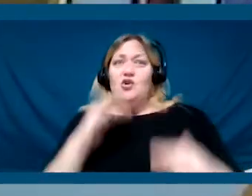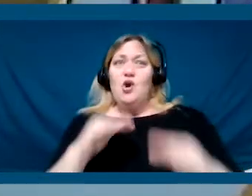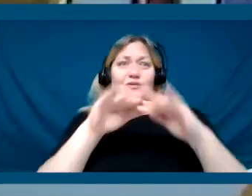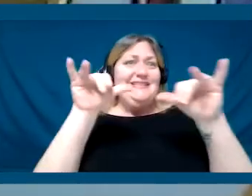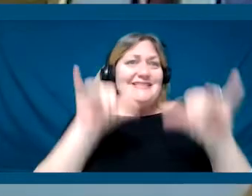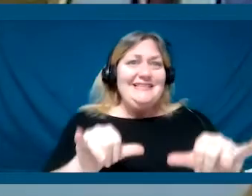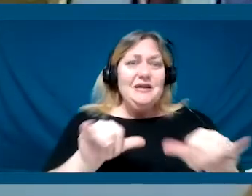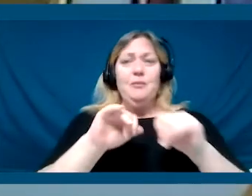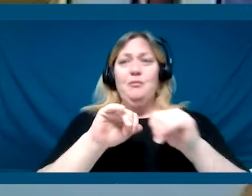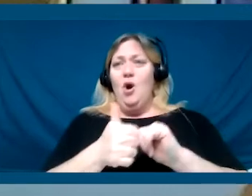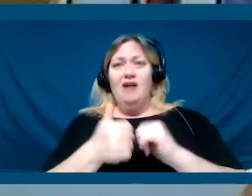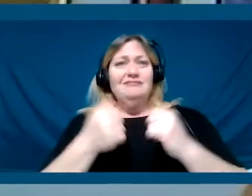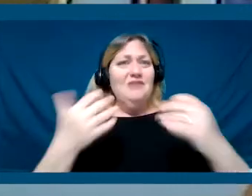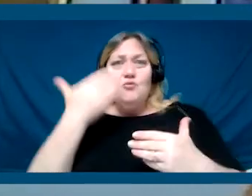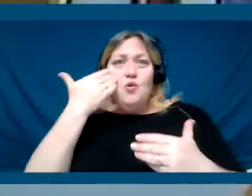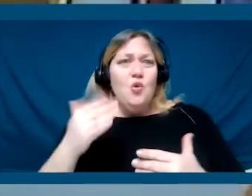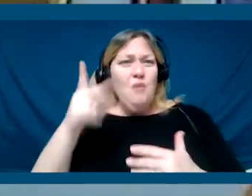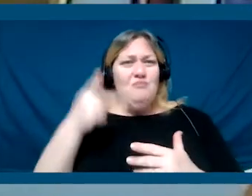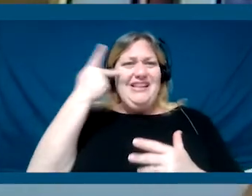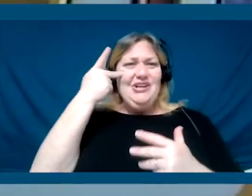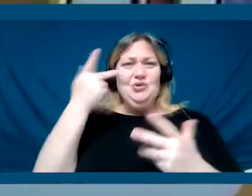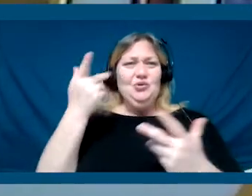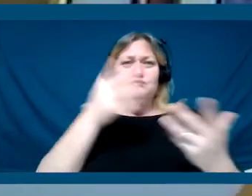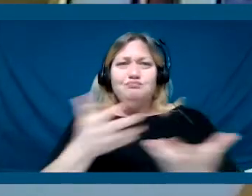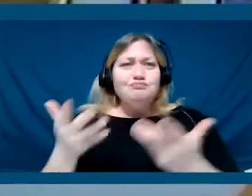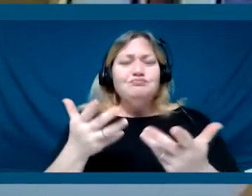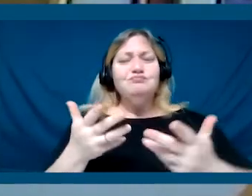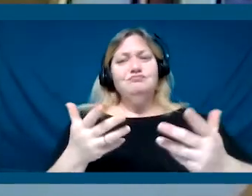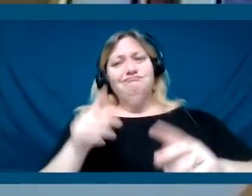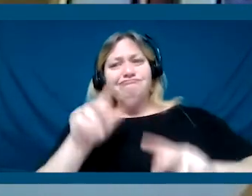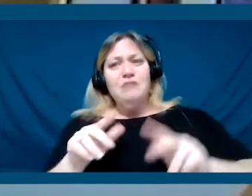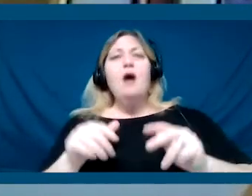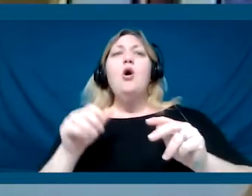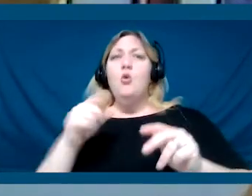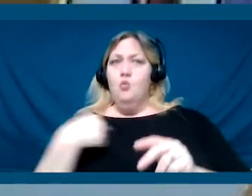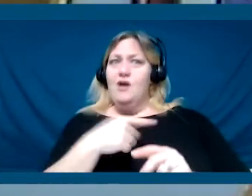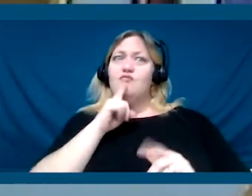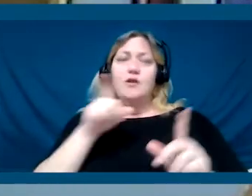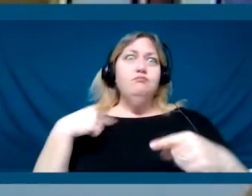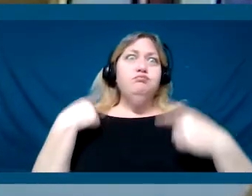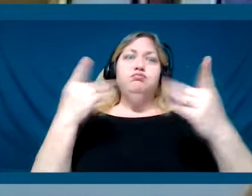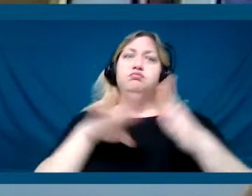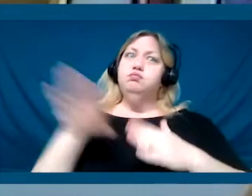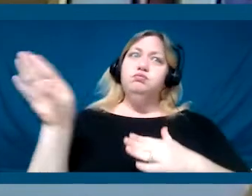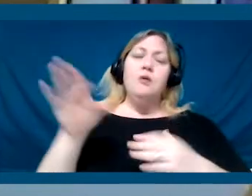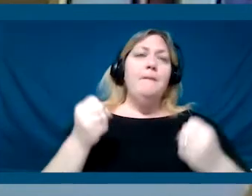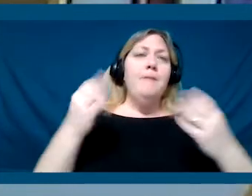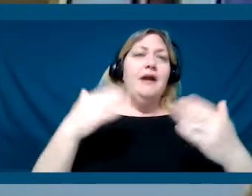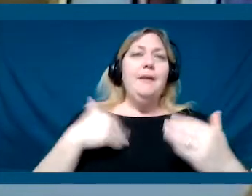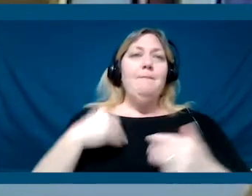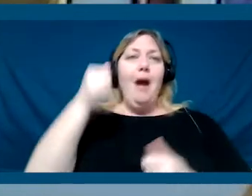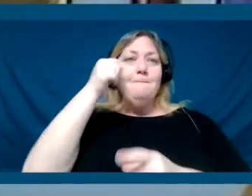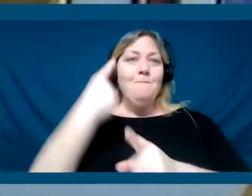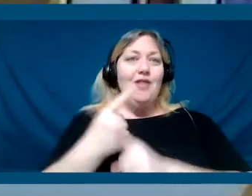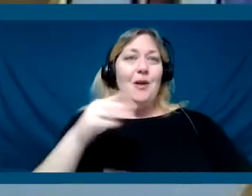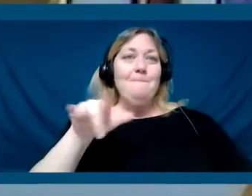or didn't have much knowledge in the political arena. We have come a long way. As you can see, several of my brothers,